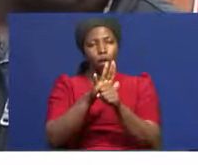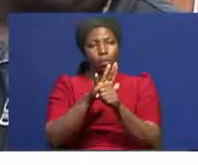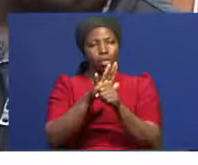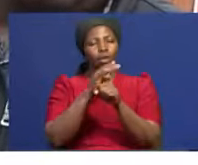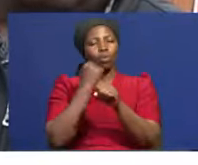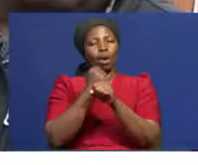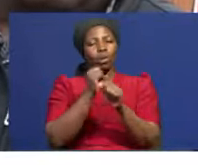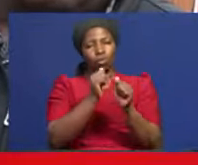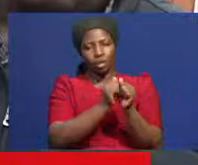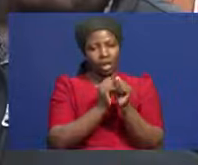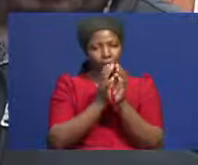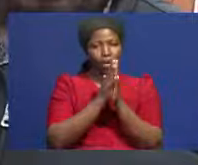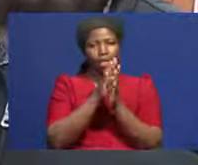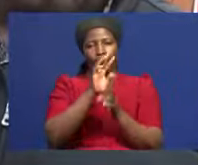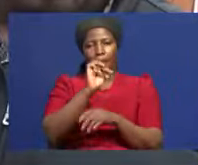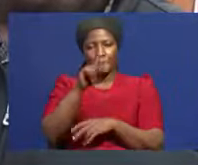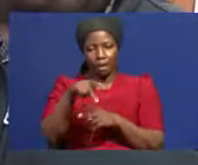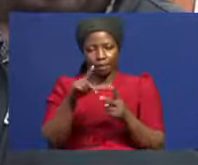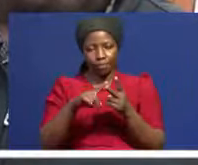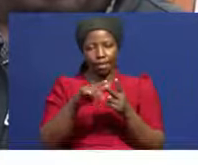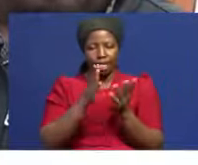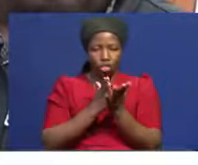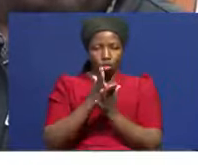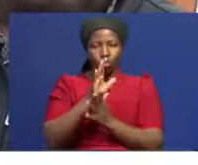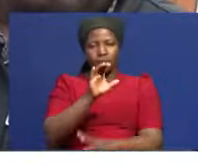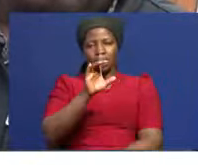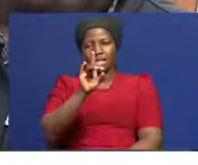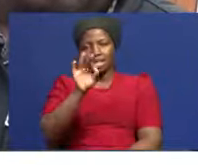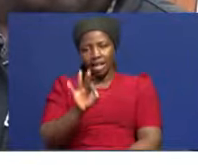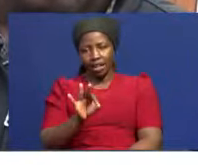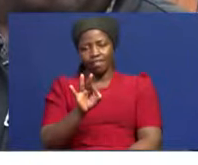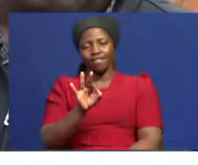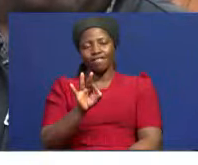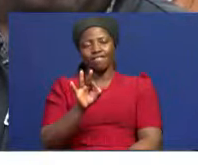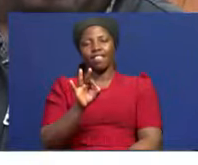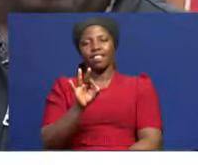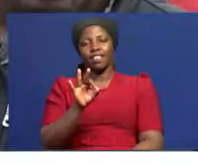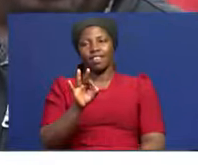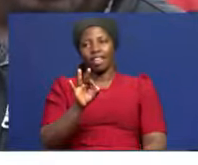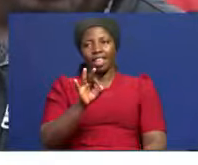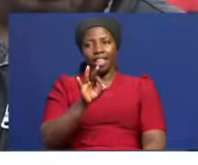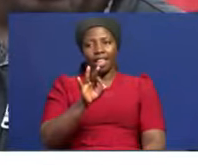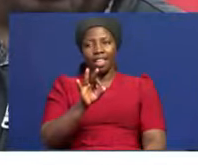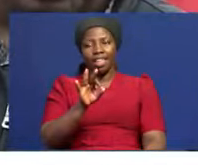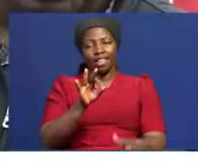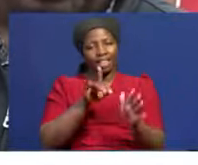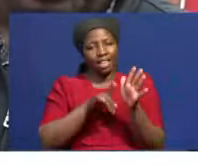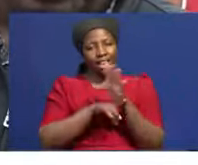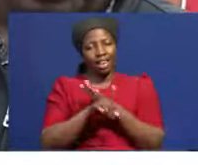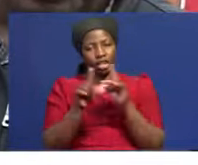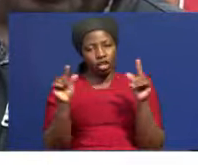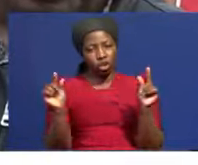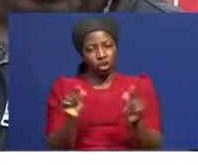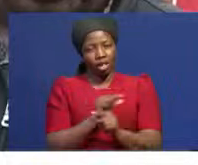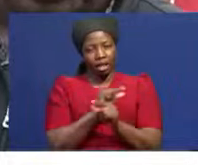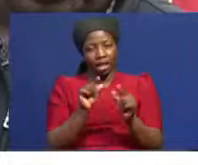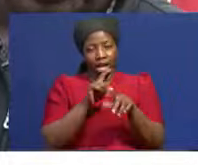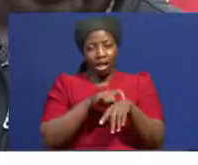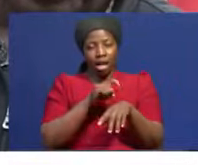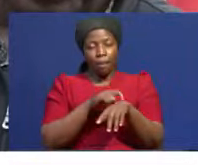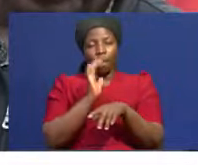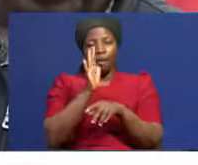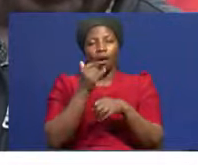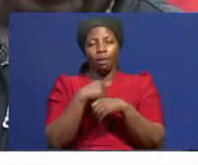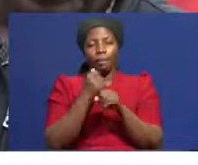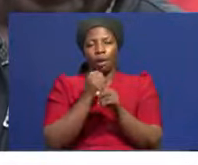working together with our members of parliament through CDF, that within the shortest time possible, to make sure